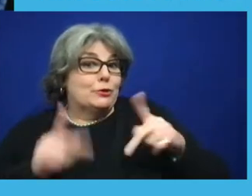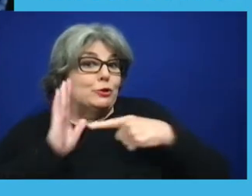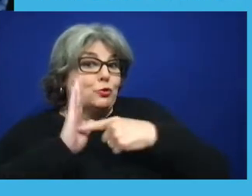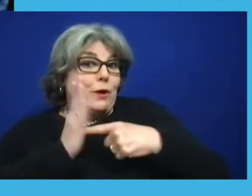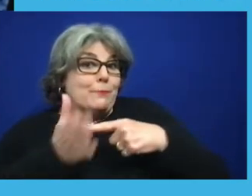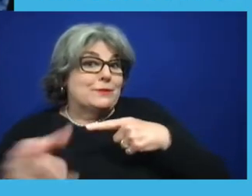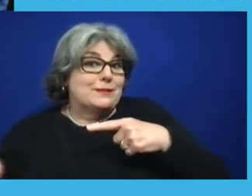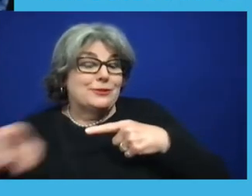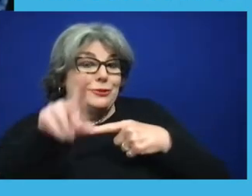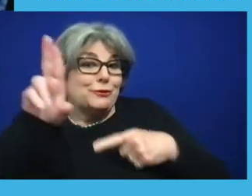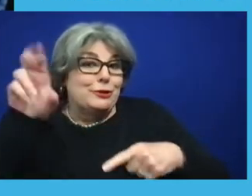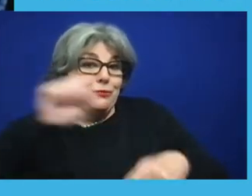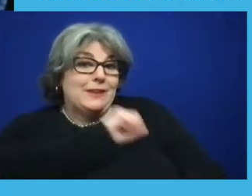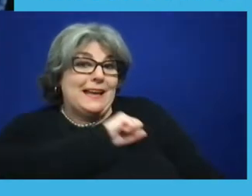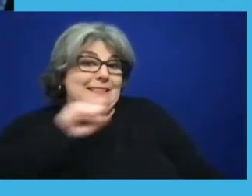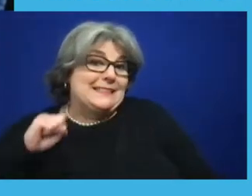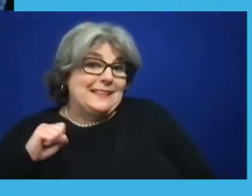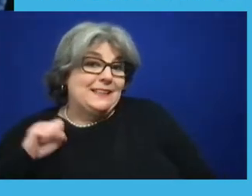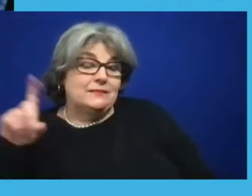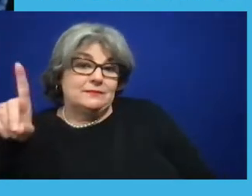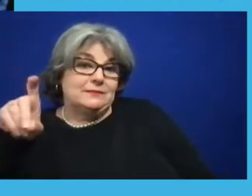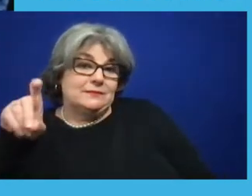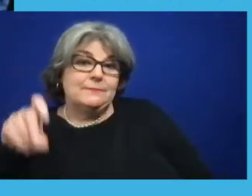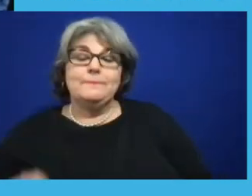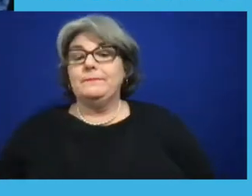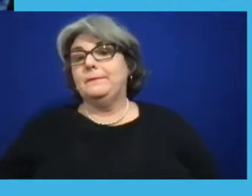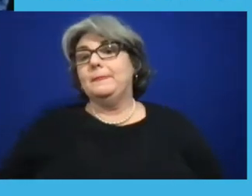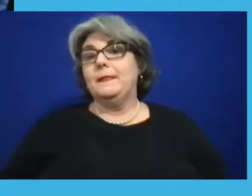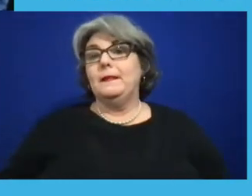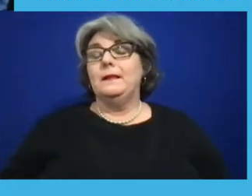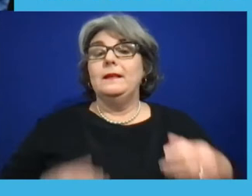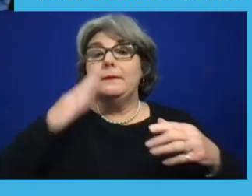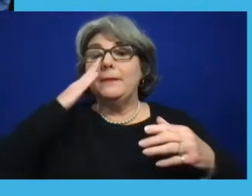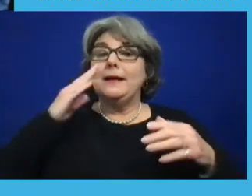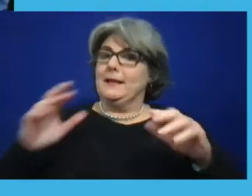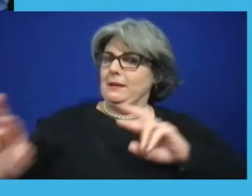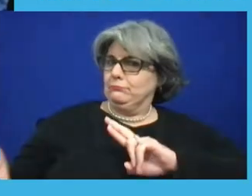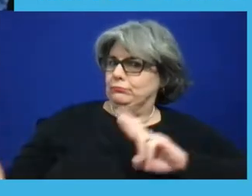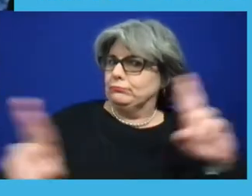Does that make him the best person to represent you in the U.S. Senate?